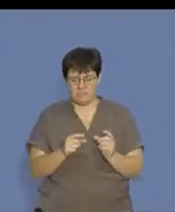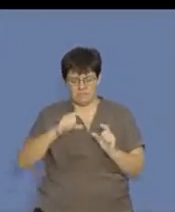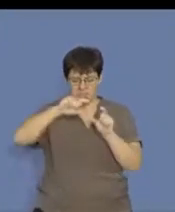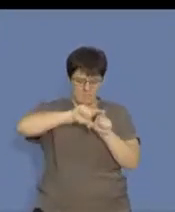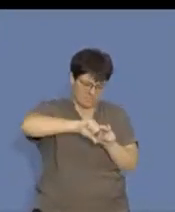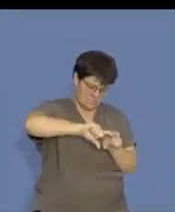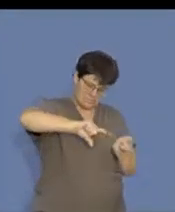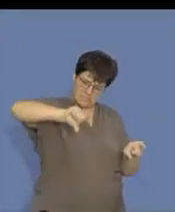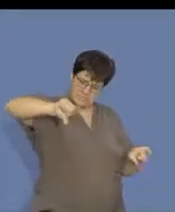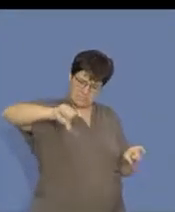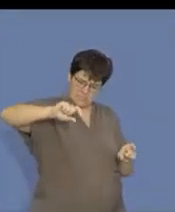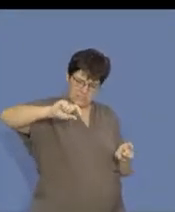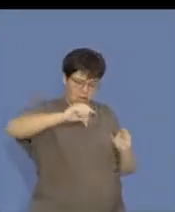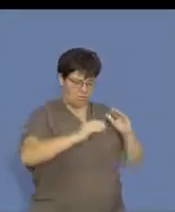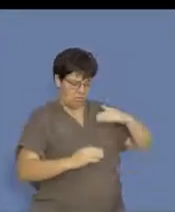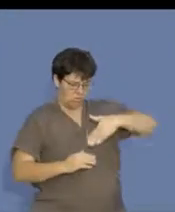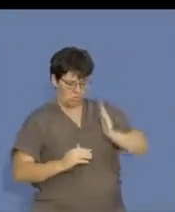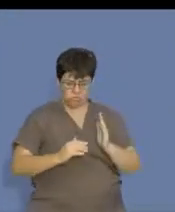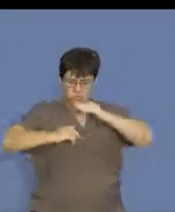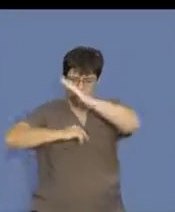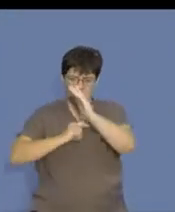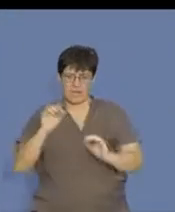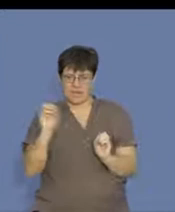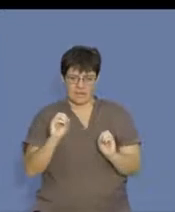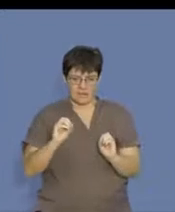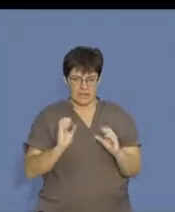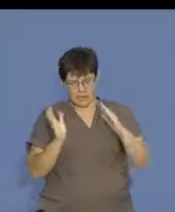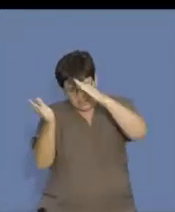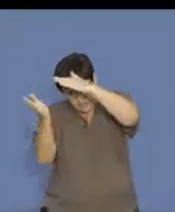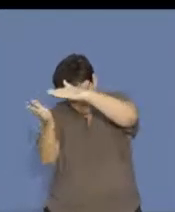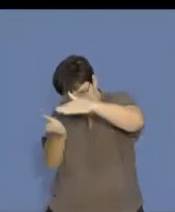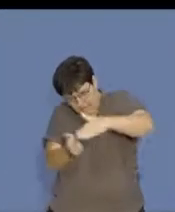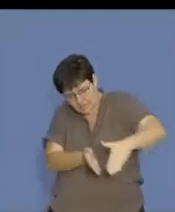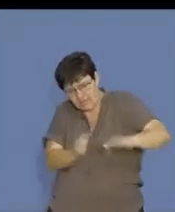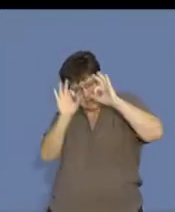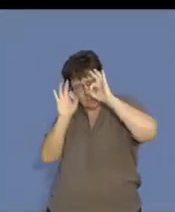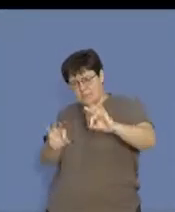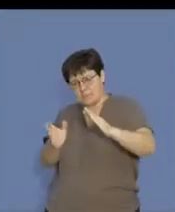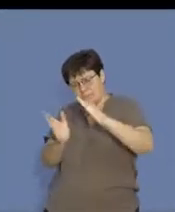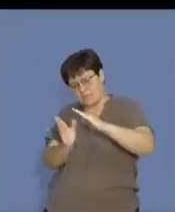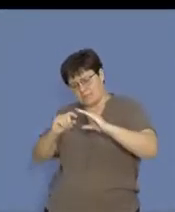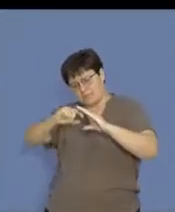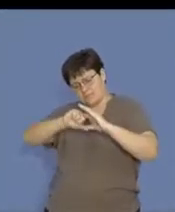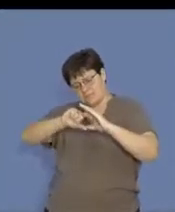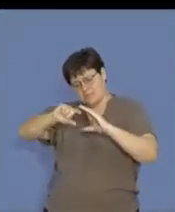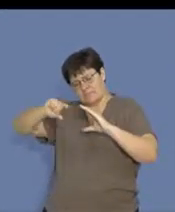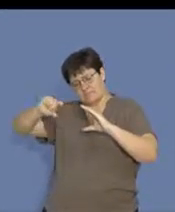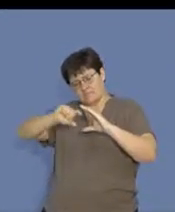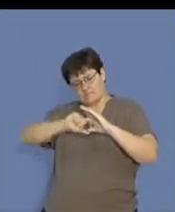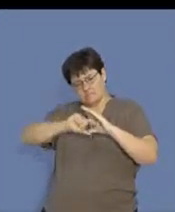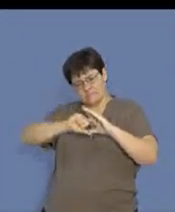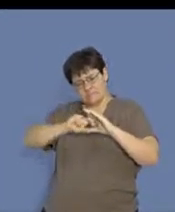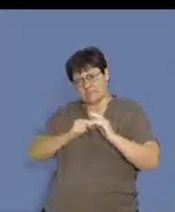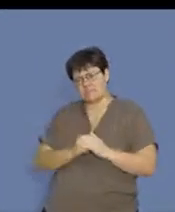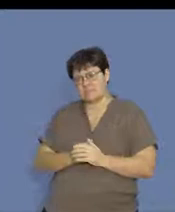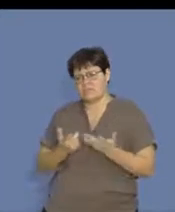still the same distance between the two lines. Why is this important? Because as soon as maybe the distance